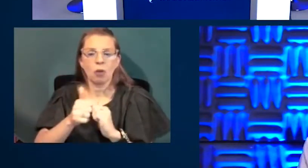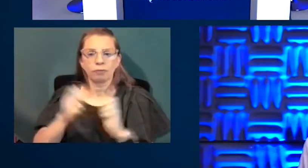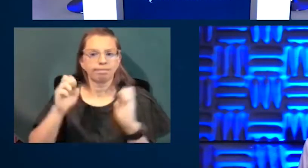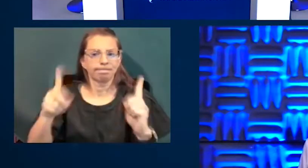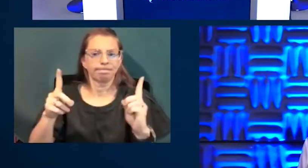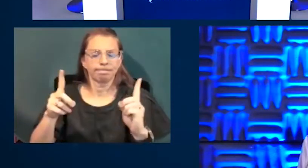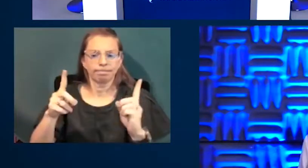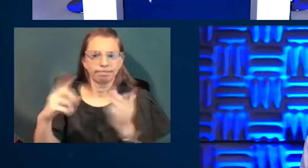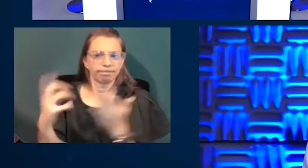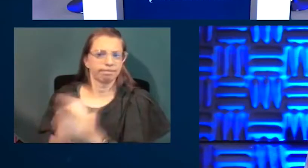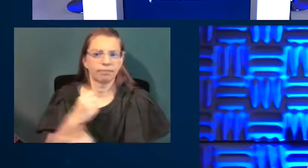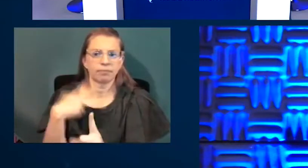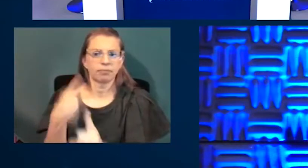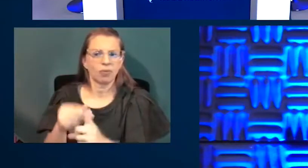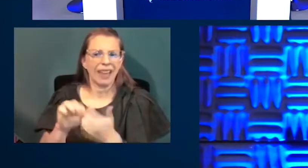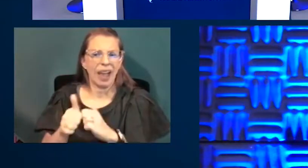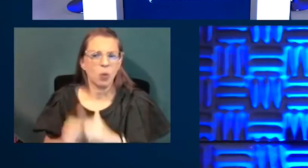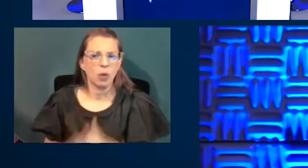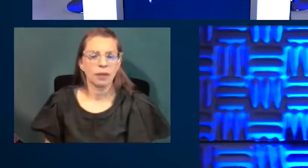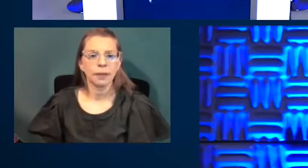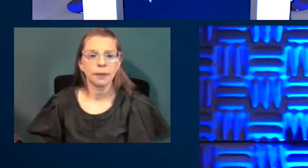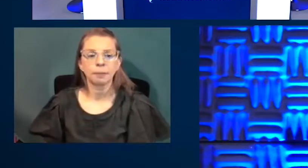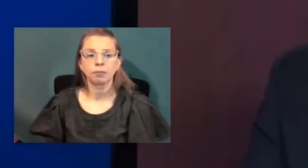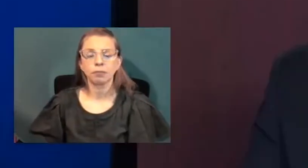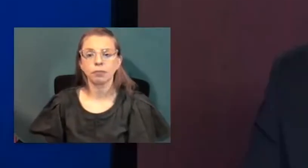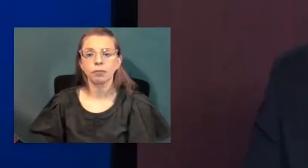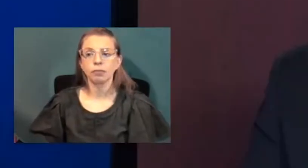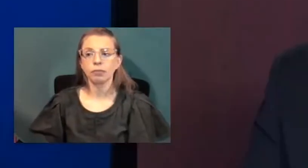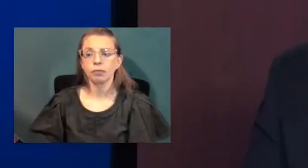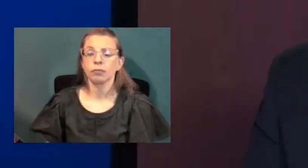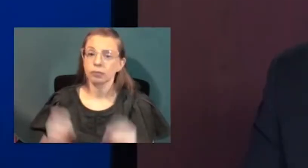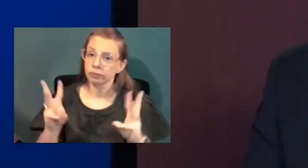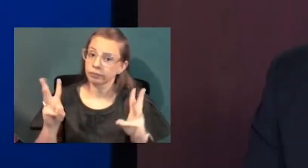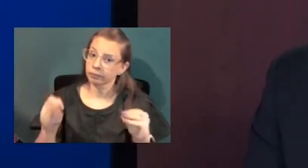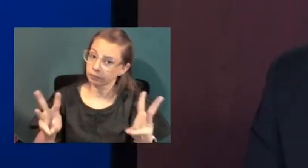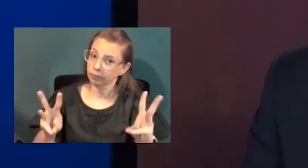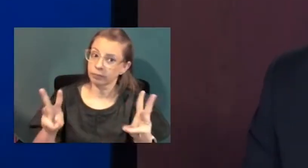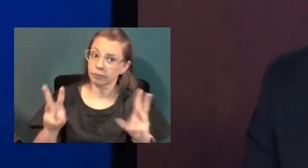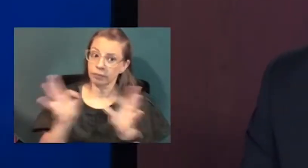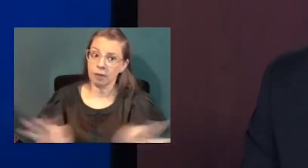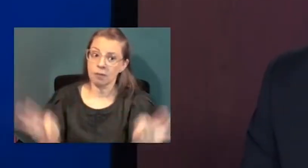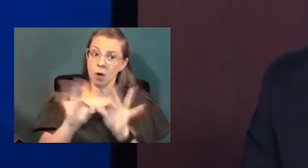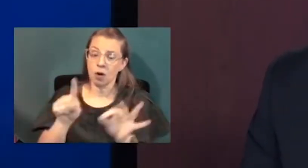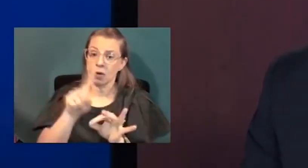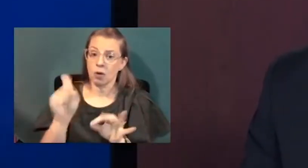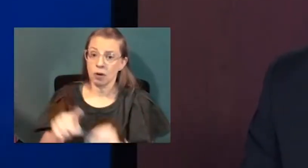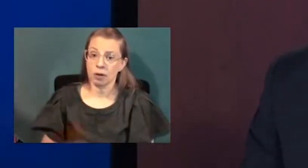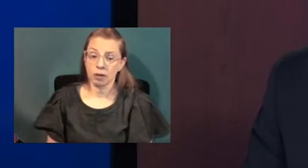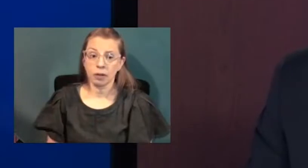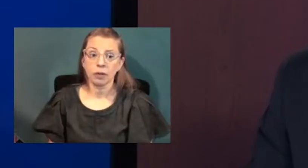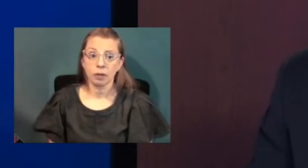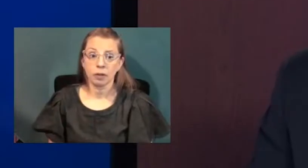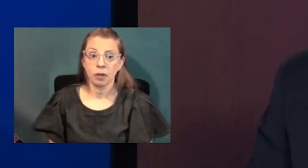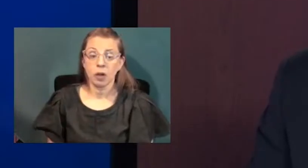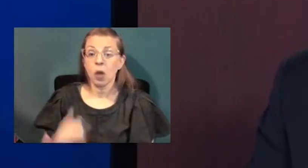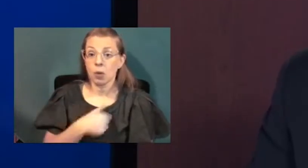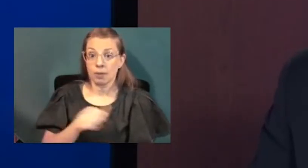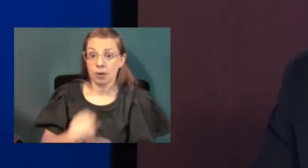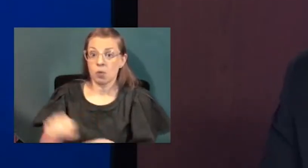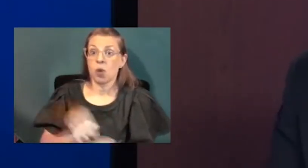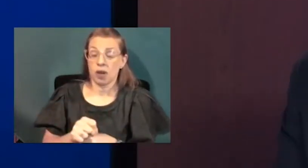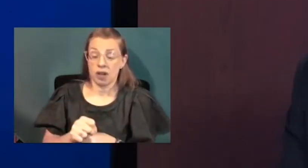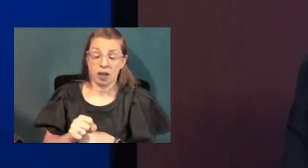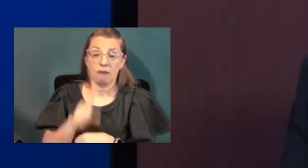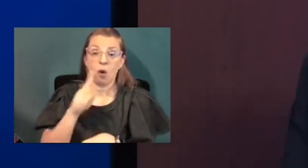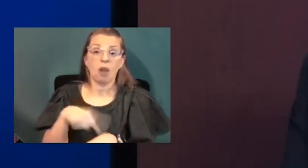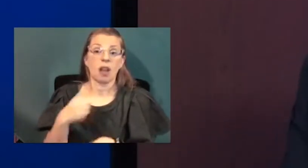vaccinated? You know, that is a very important question. That's a great question. That's something that we have been working with for some time. I think that our